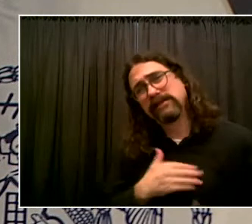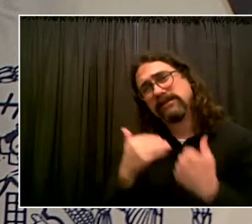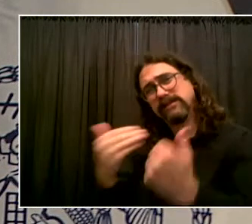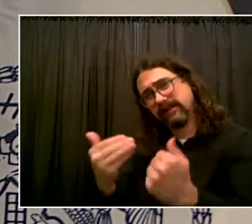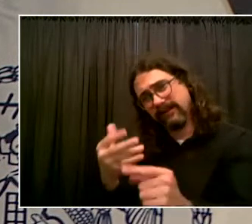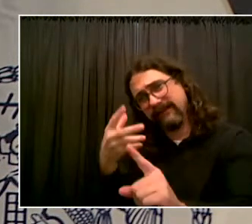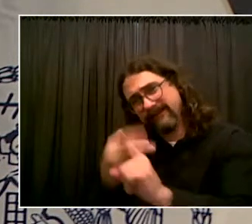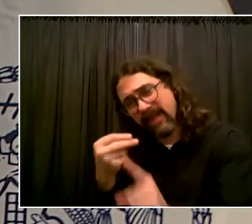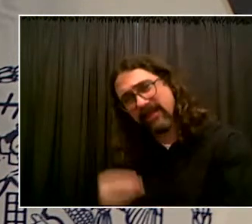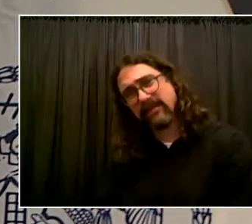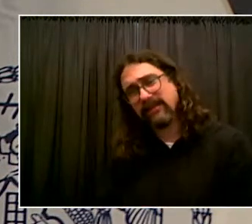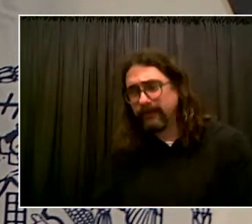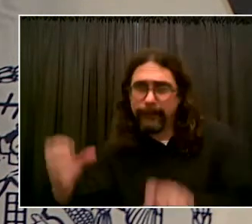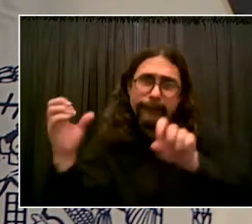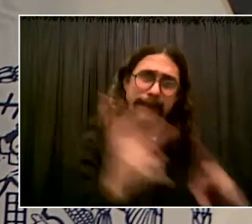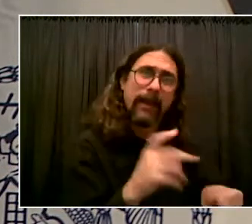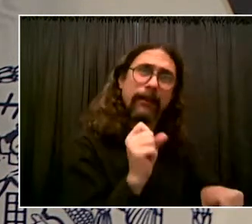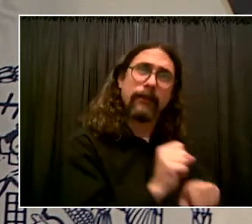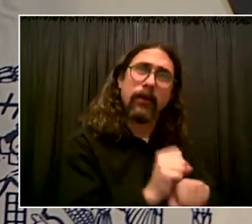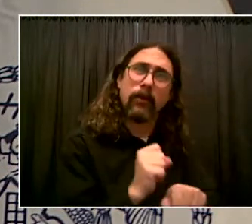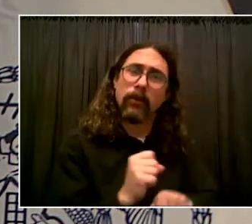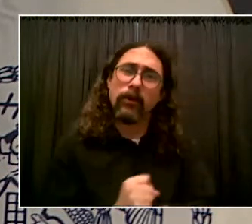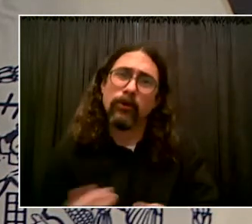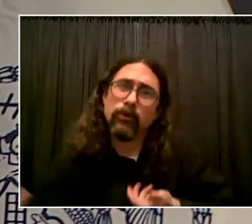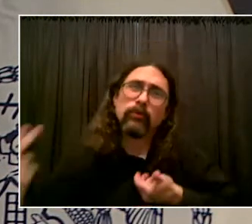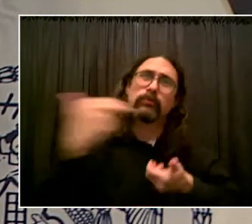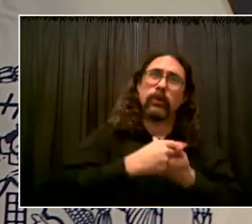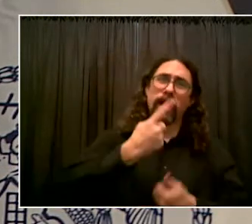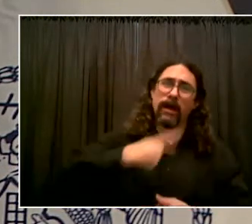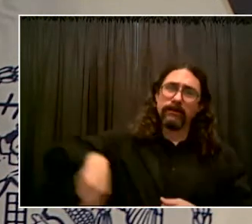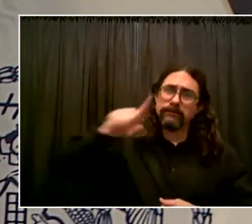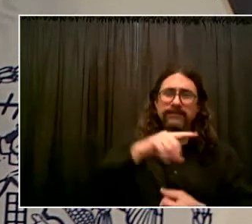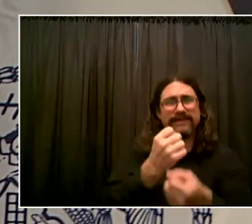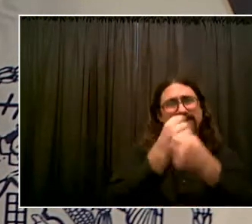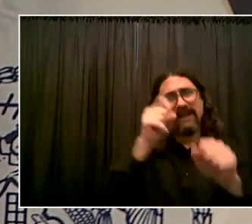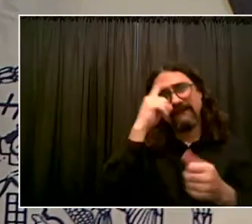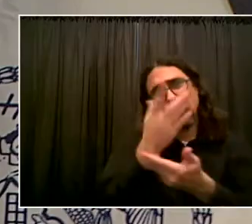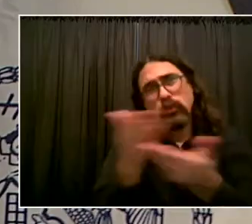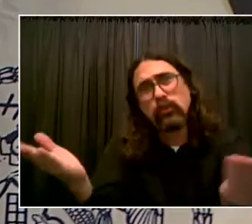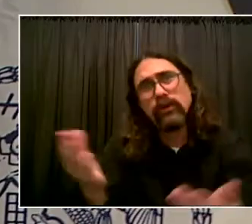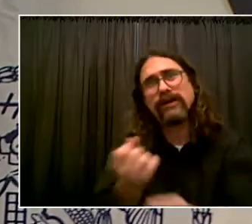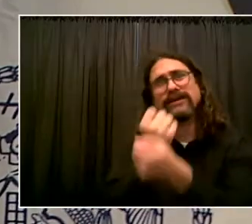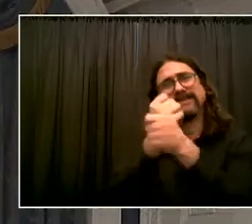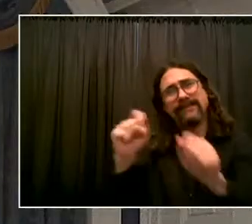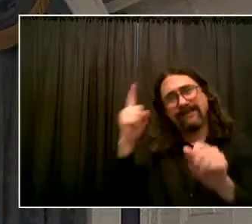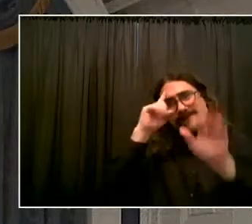be safe. We want this whole community to be safe, and we want to move New York City forward. Thank you, everybody.